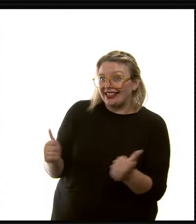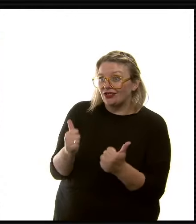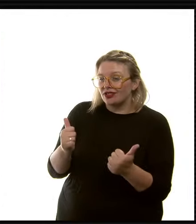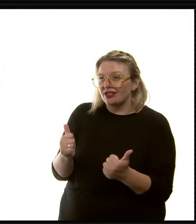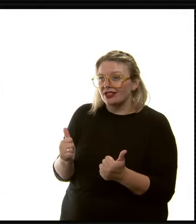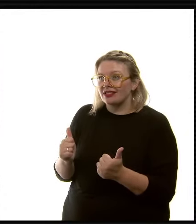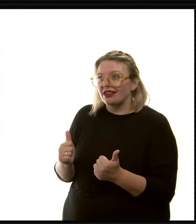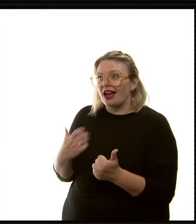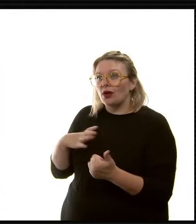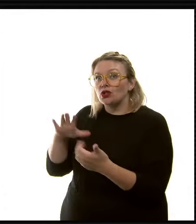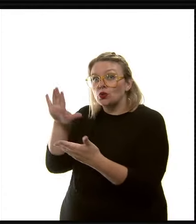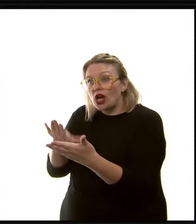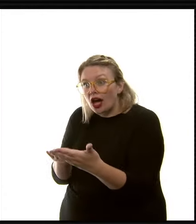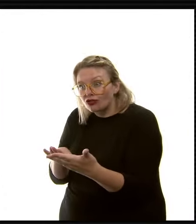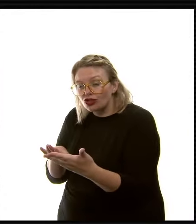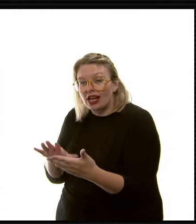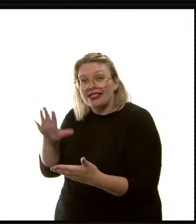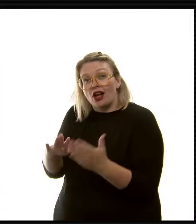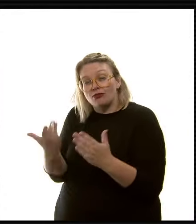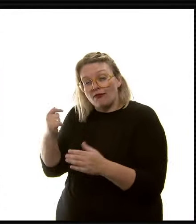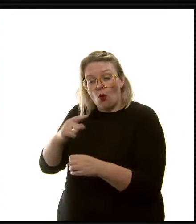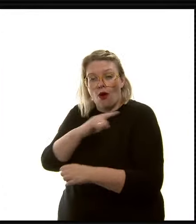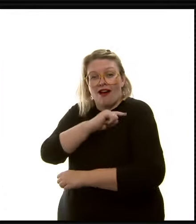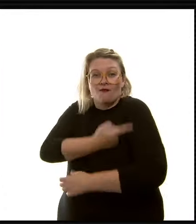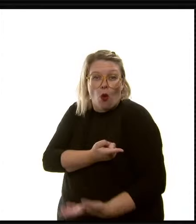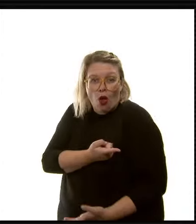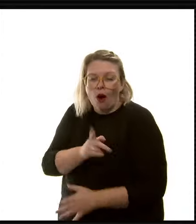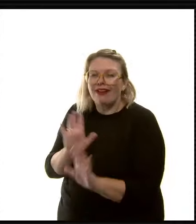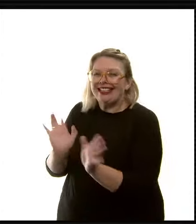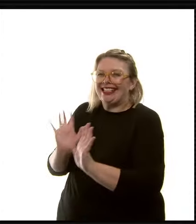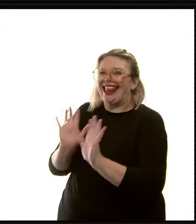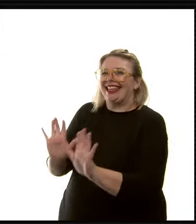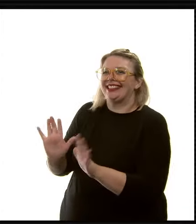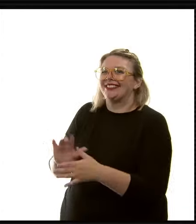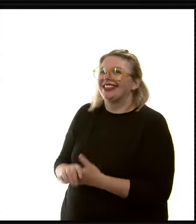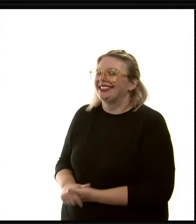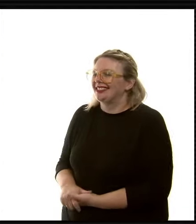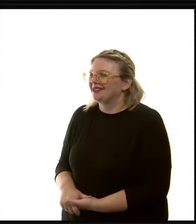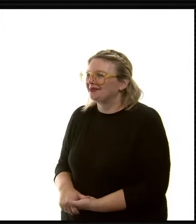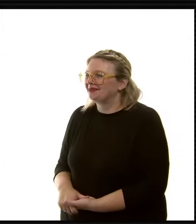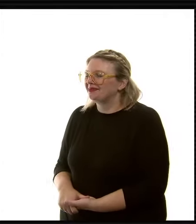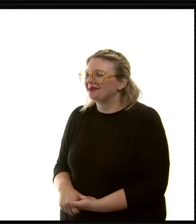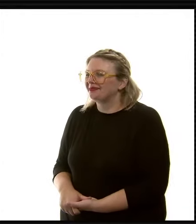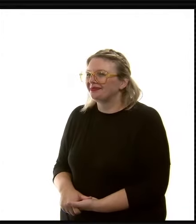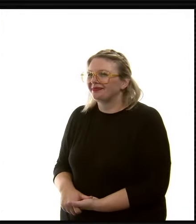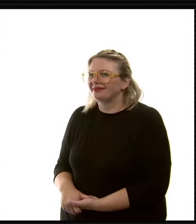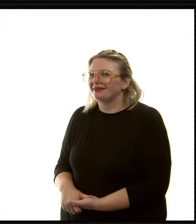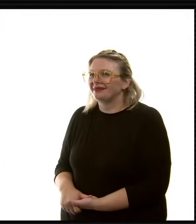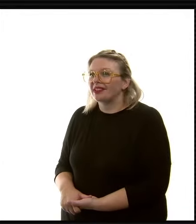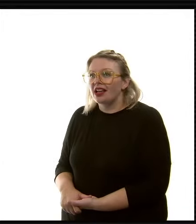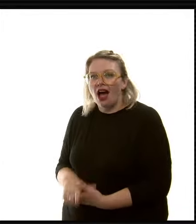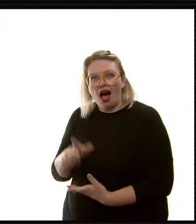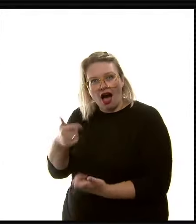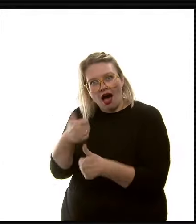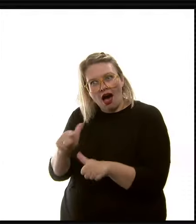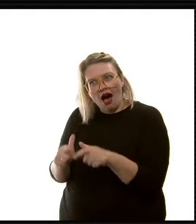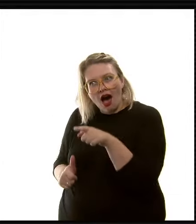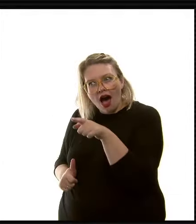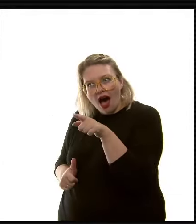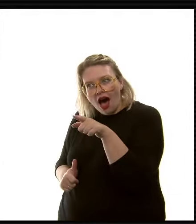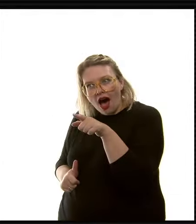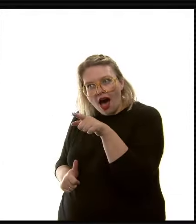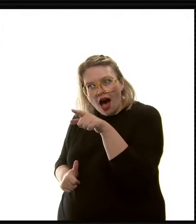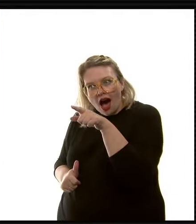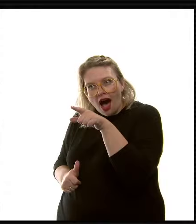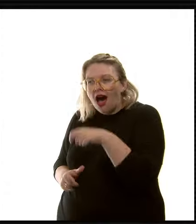it, but we did in rehearsals and his arm fell off, so I was told no. So let's move on. Let's go to the next one. Let's see the results of all the effort. Well,